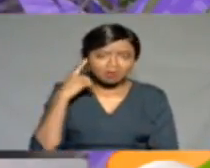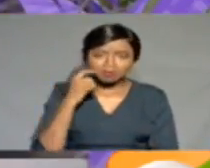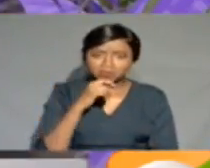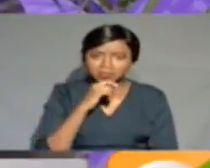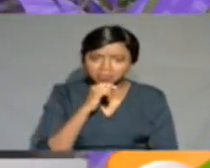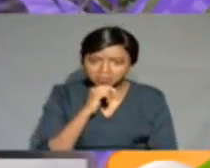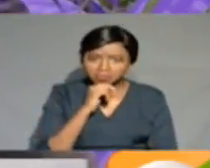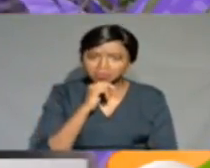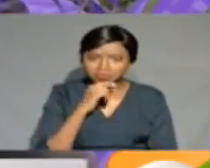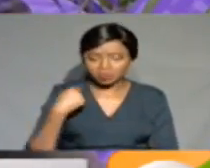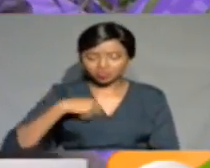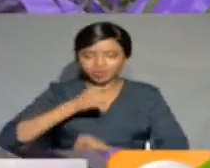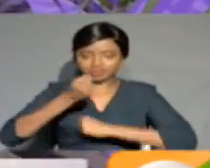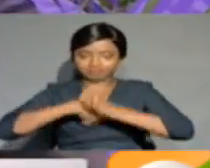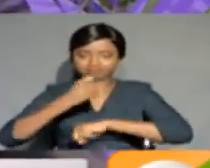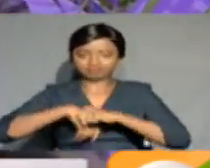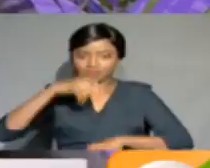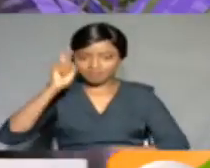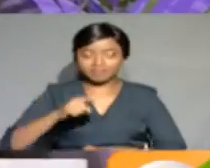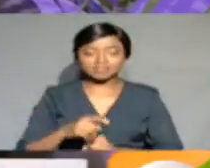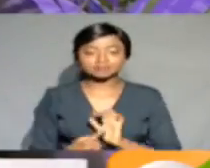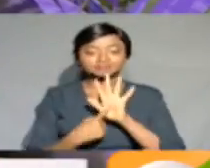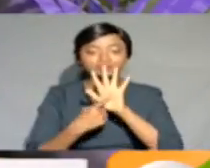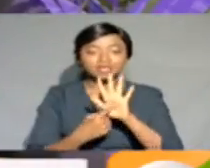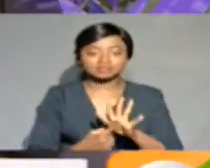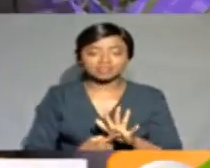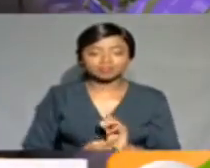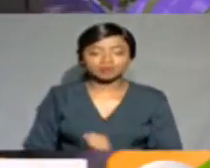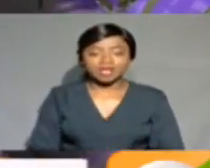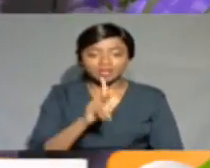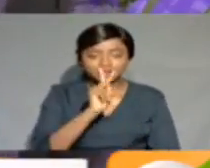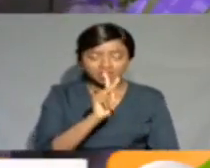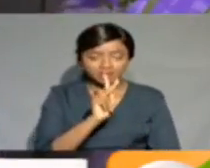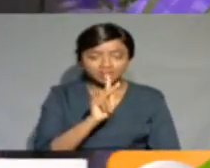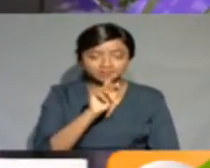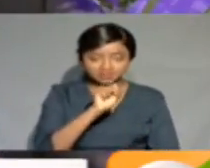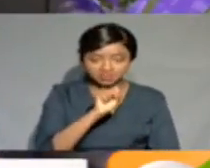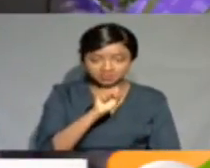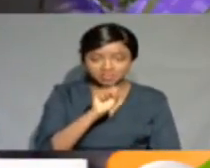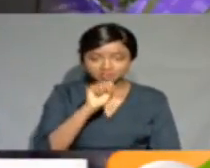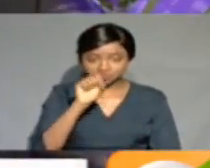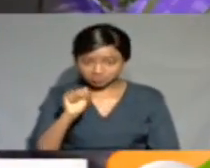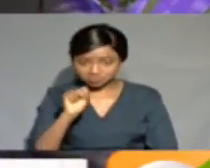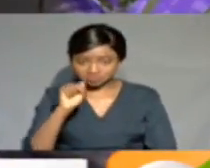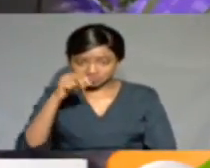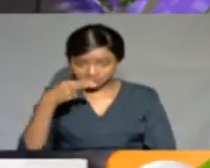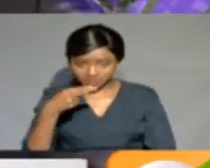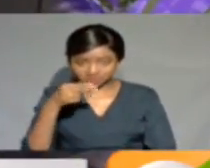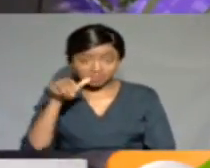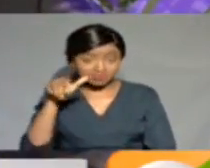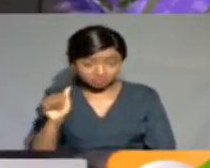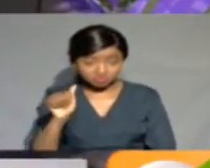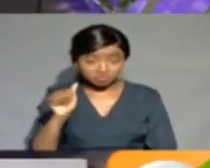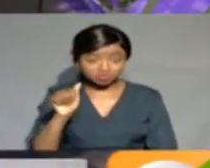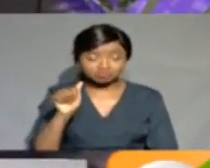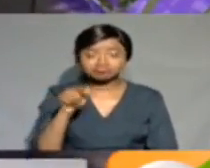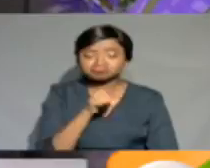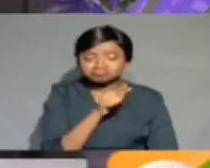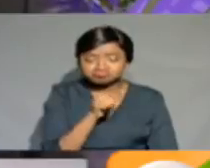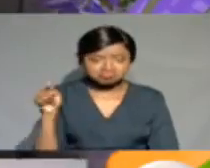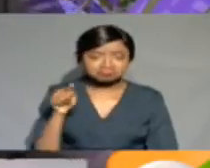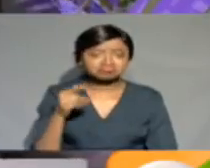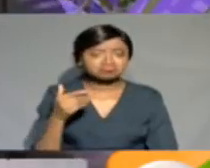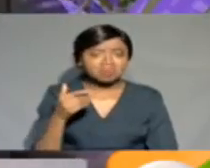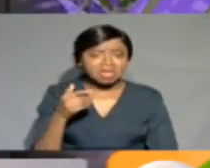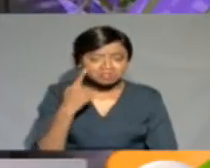heads, we've taken action. At Kenya Secondary School Heads Association, having realized that the